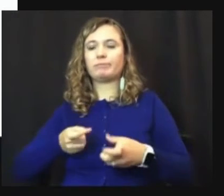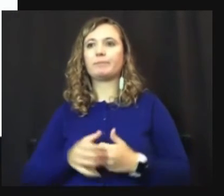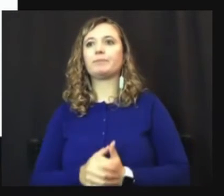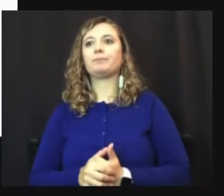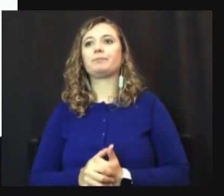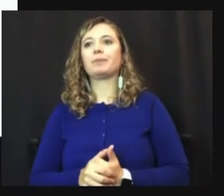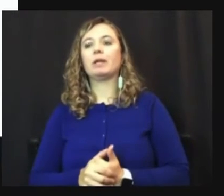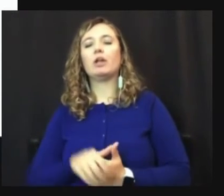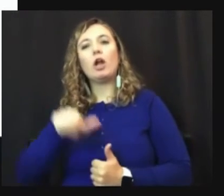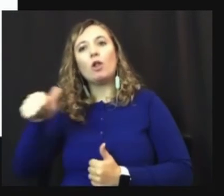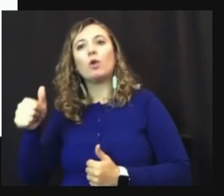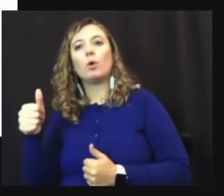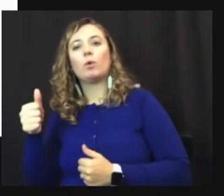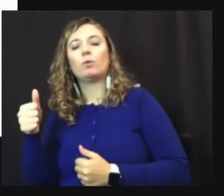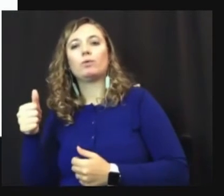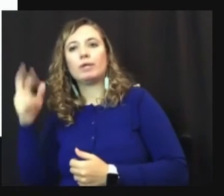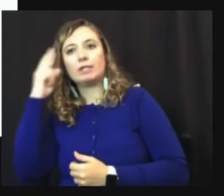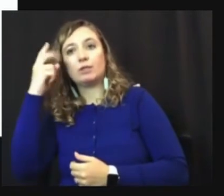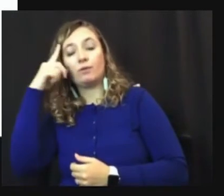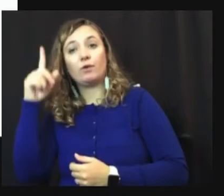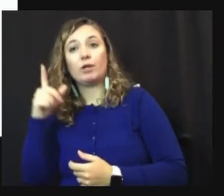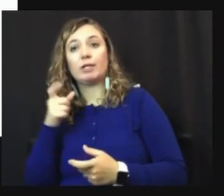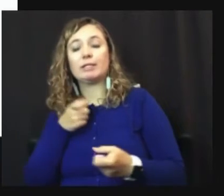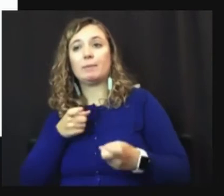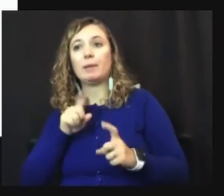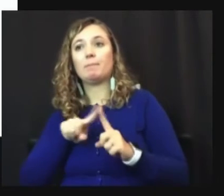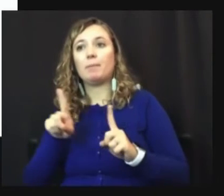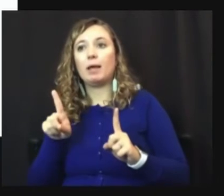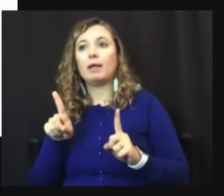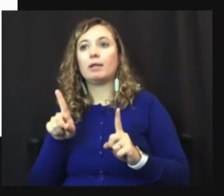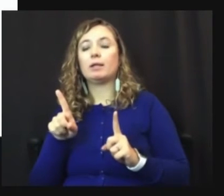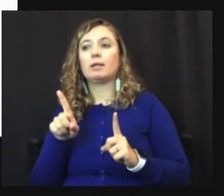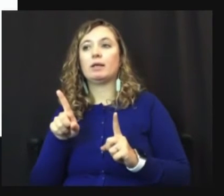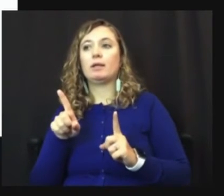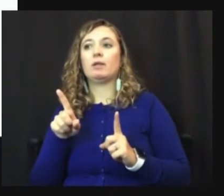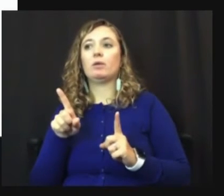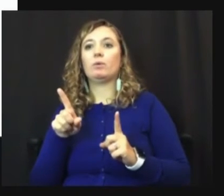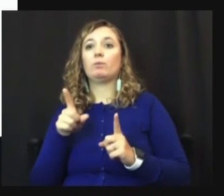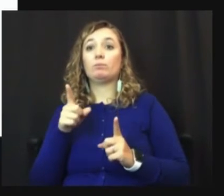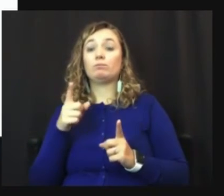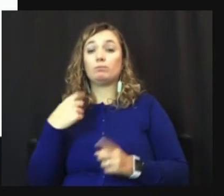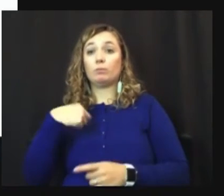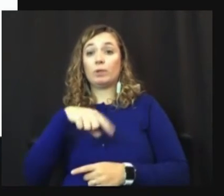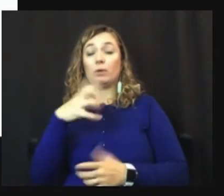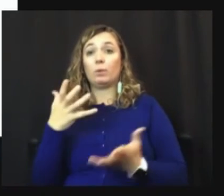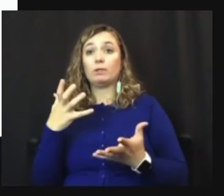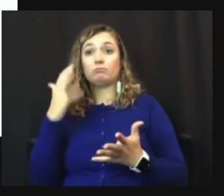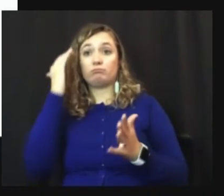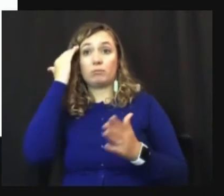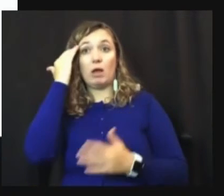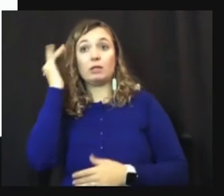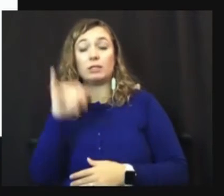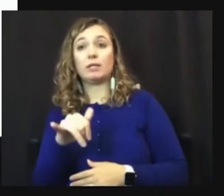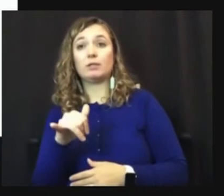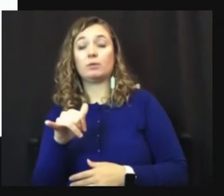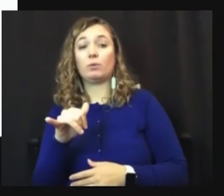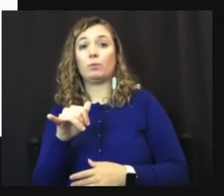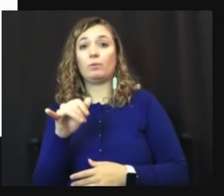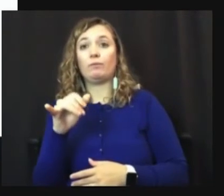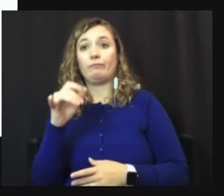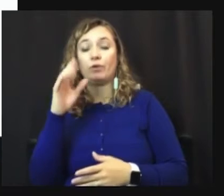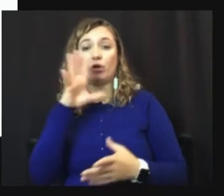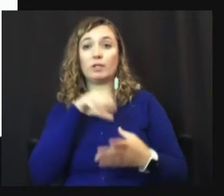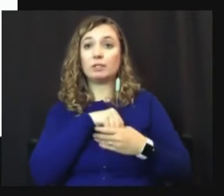the beginning. And this is where it is in terms of self-regulation for autistics. Stimming is also